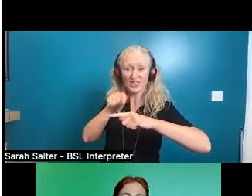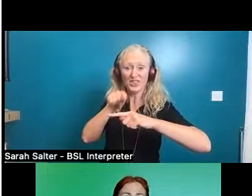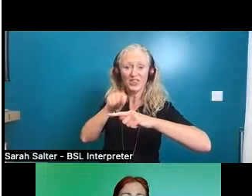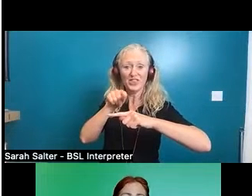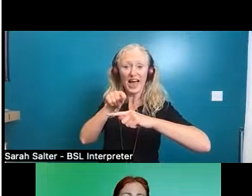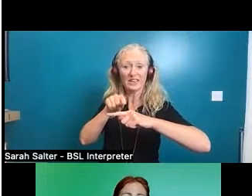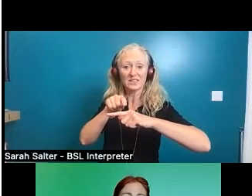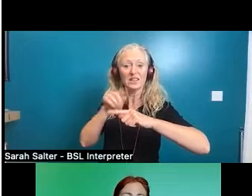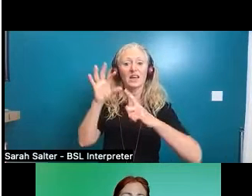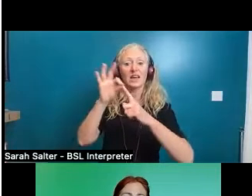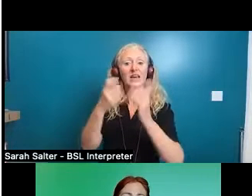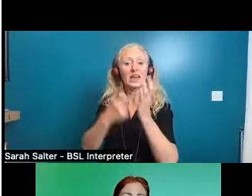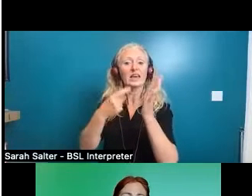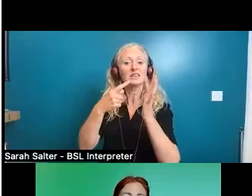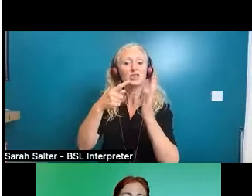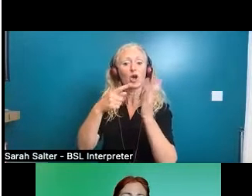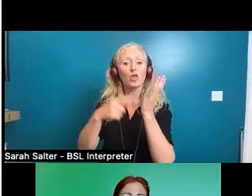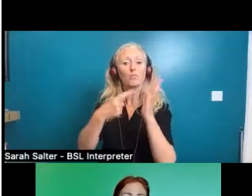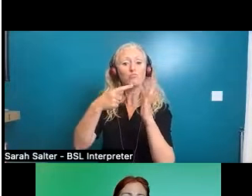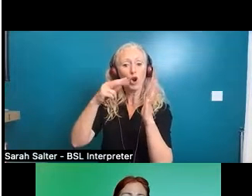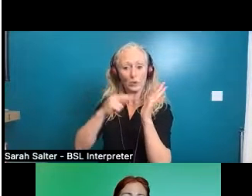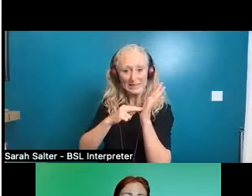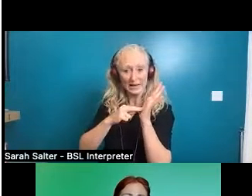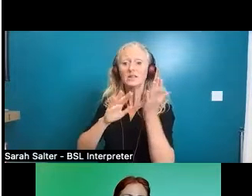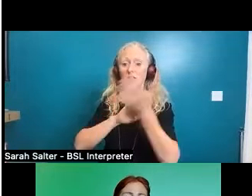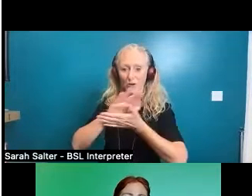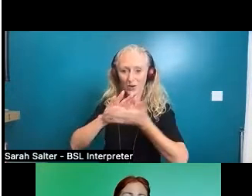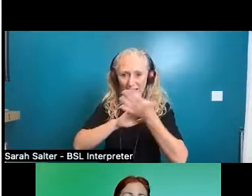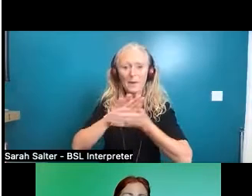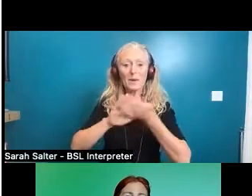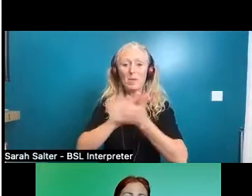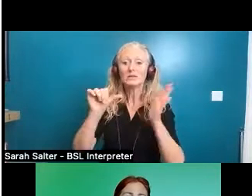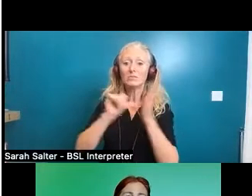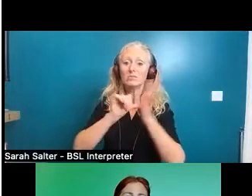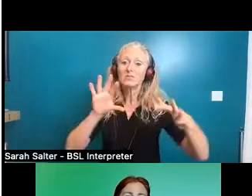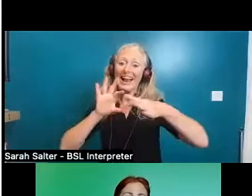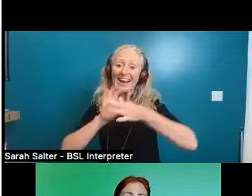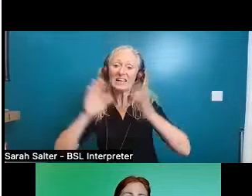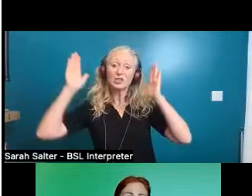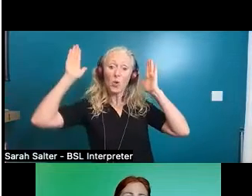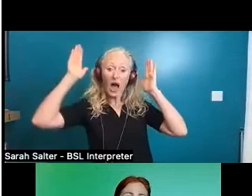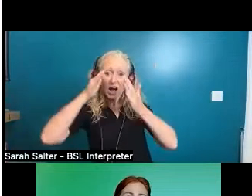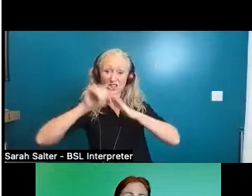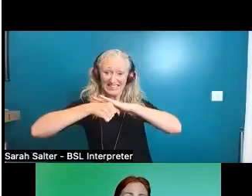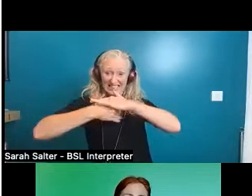when we get problems in those Usher genes, it's there that issues start to